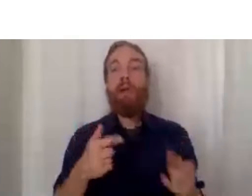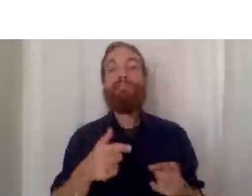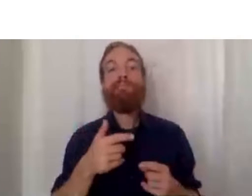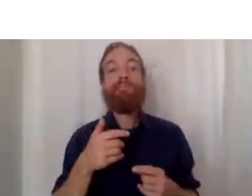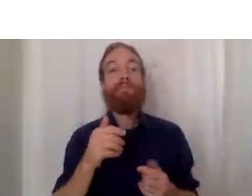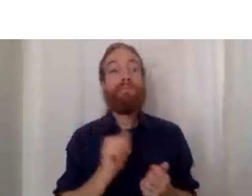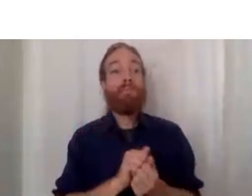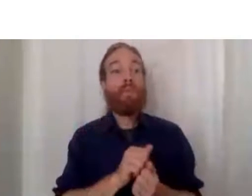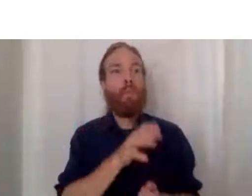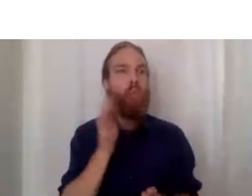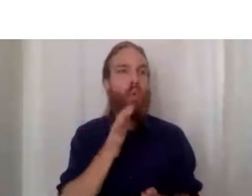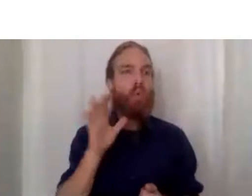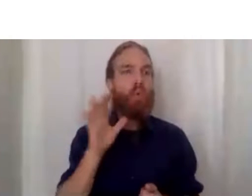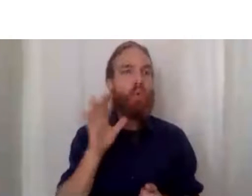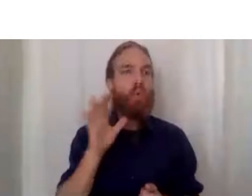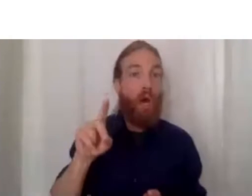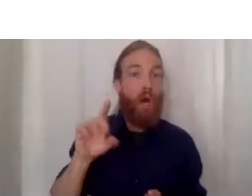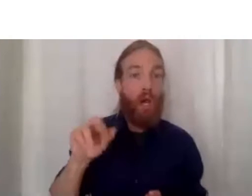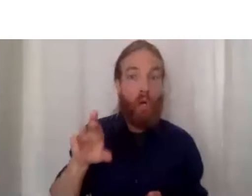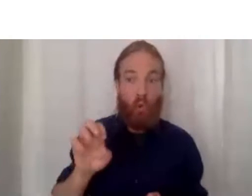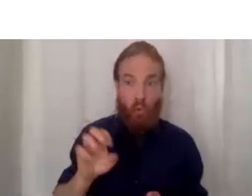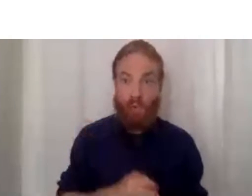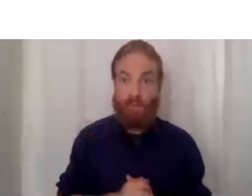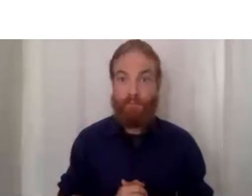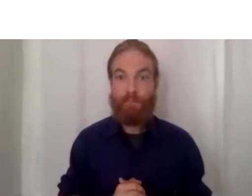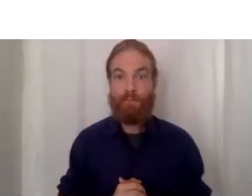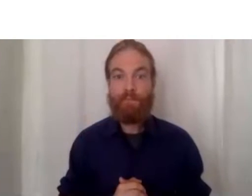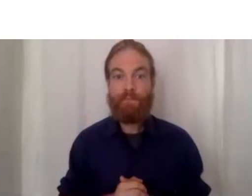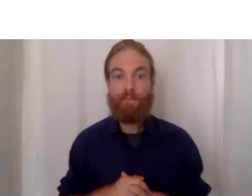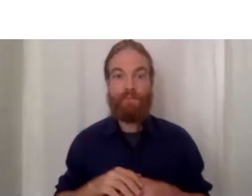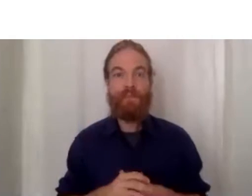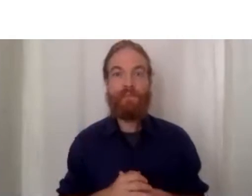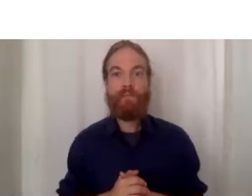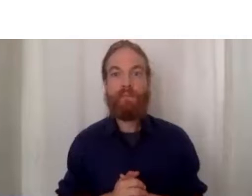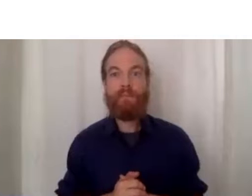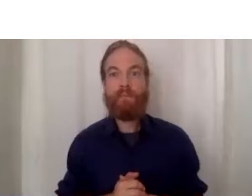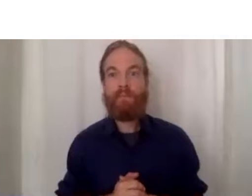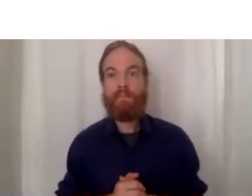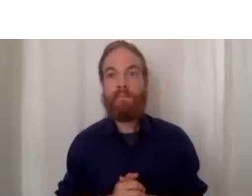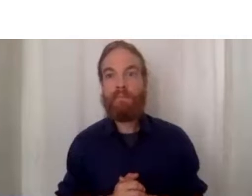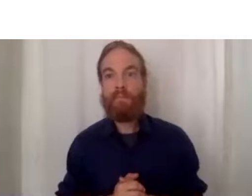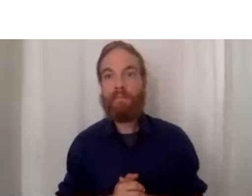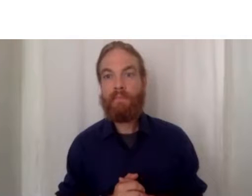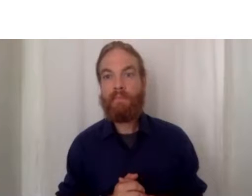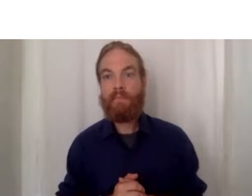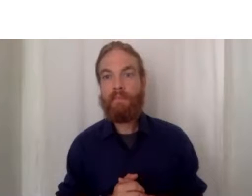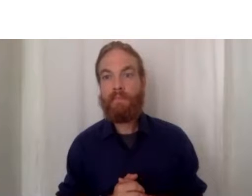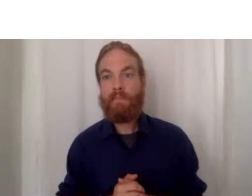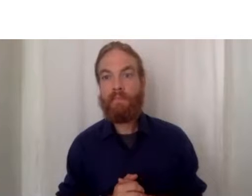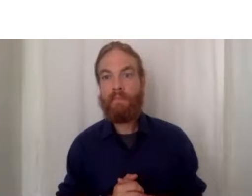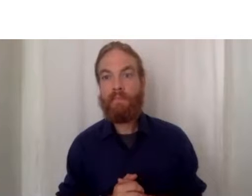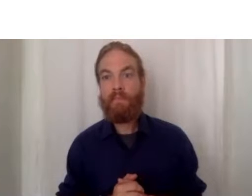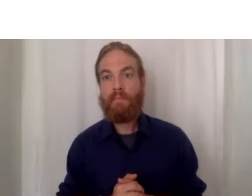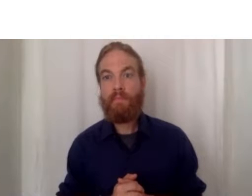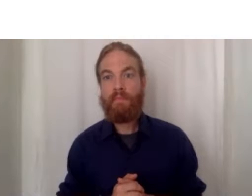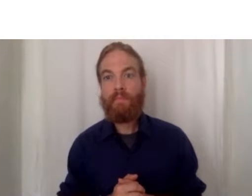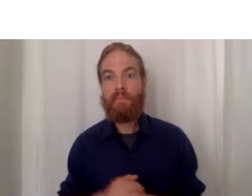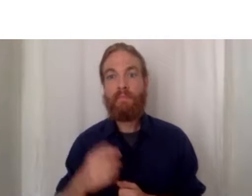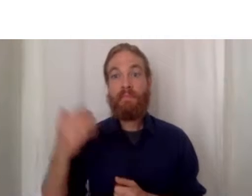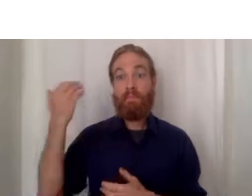health contract. In the past, this was actually 2 programs, the HCP